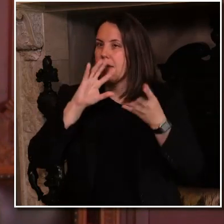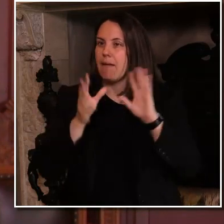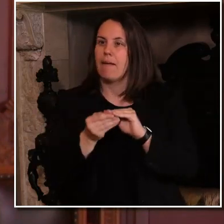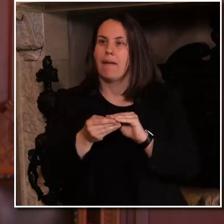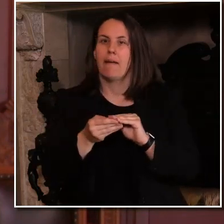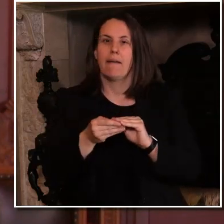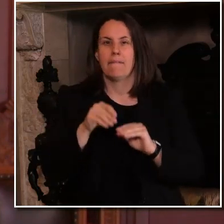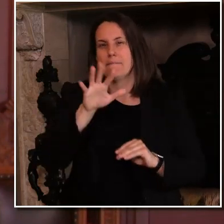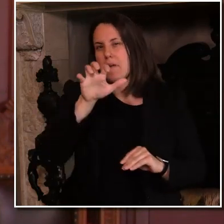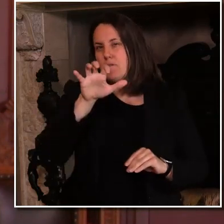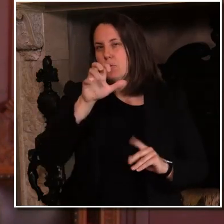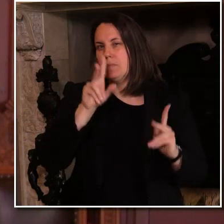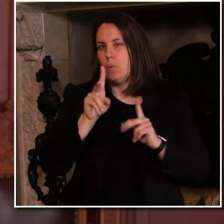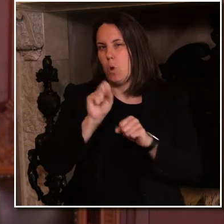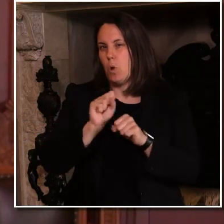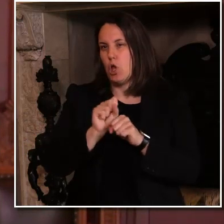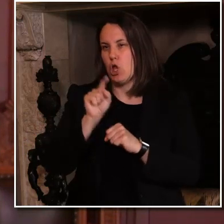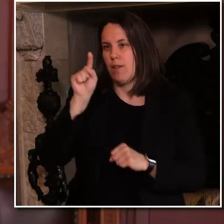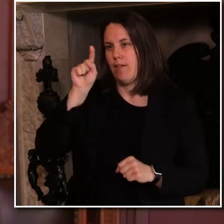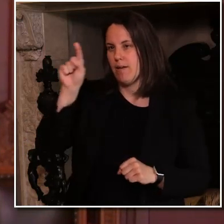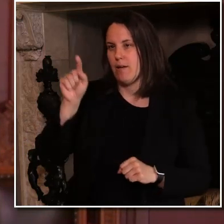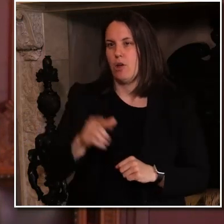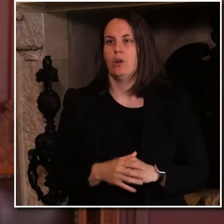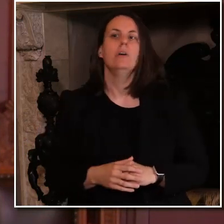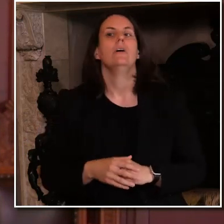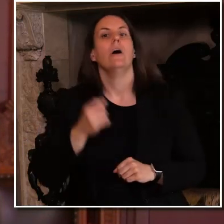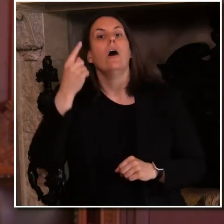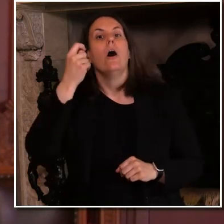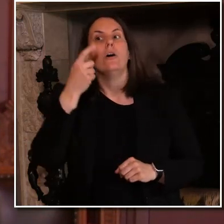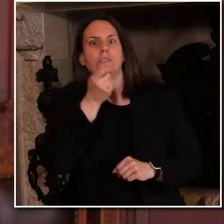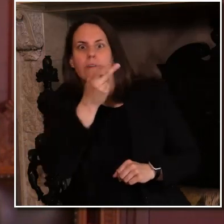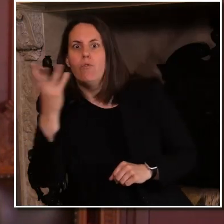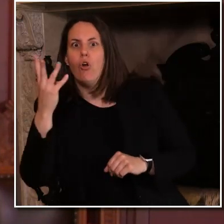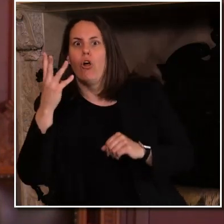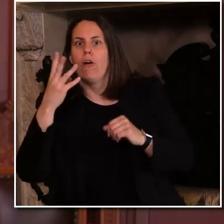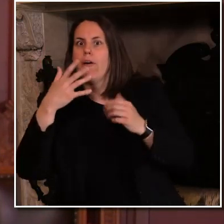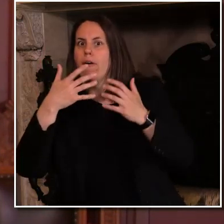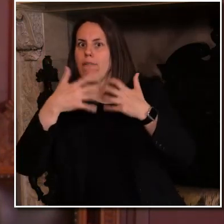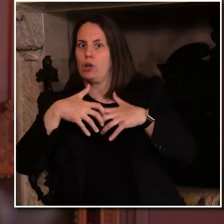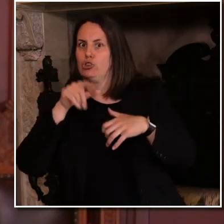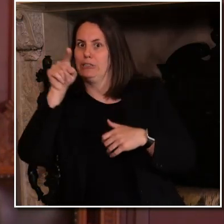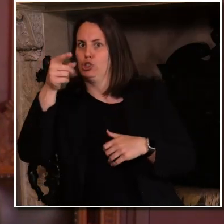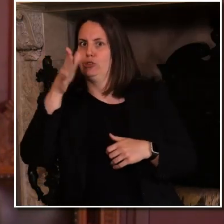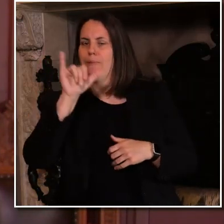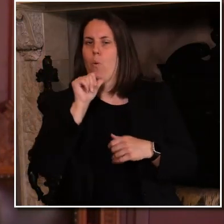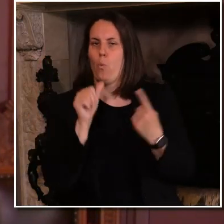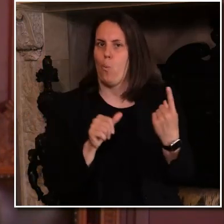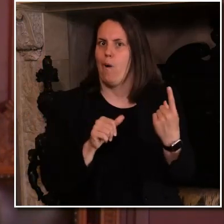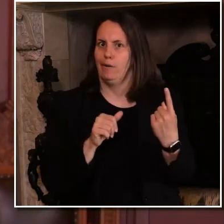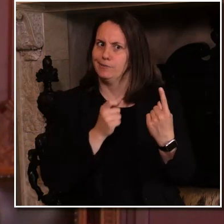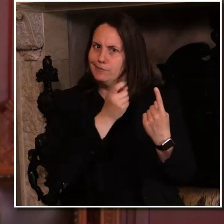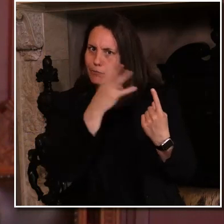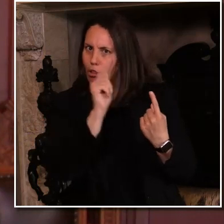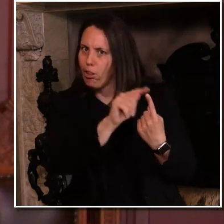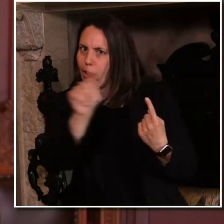different institutions that have the virus. We are doing everything in our power to get every one